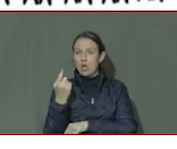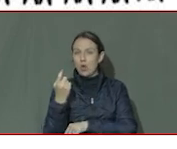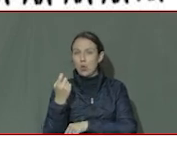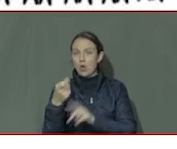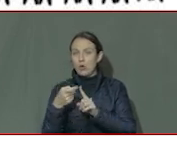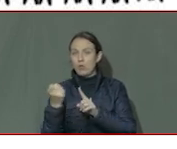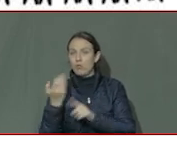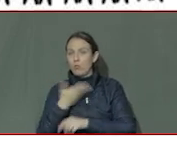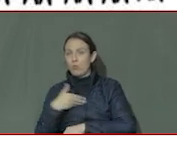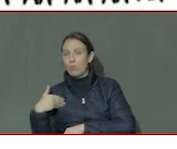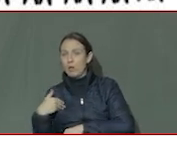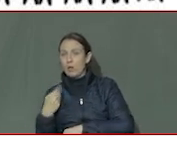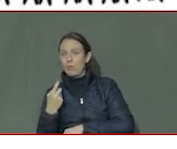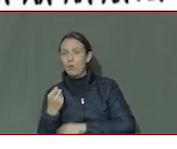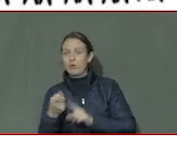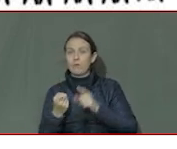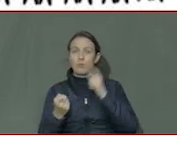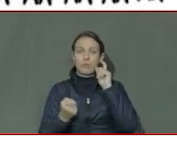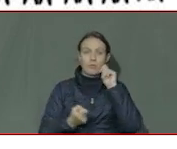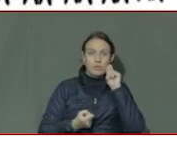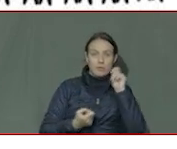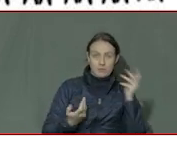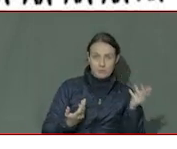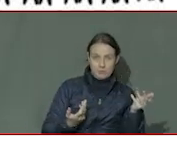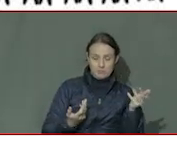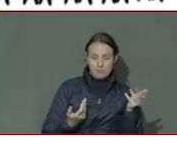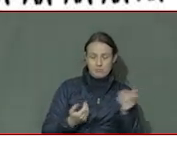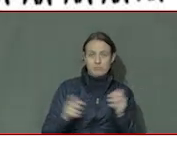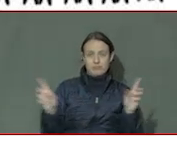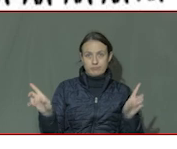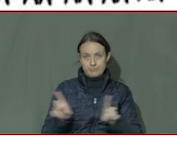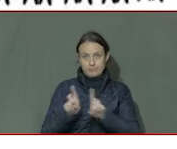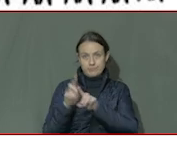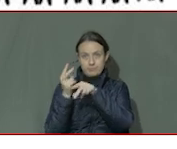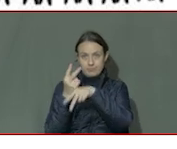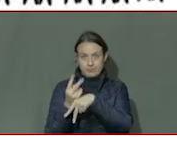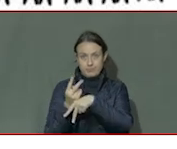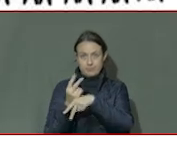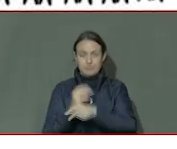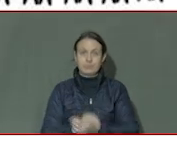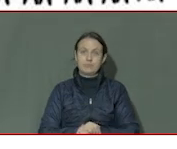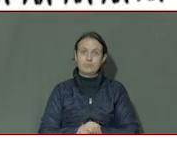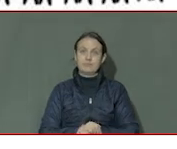mother and one chromosome is from the father.